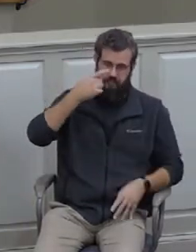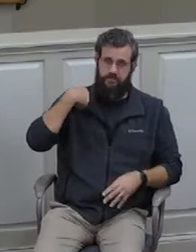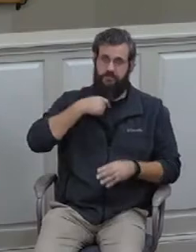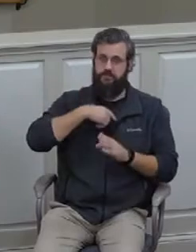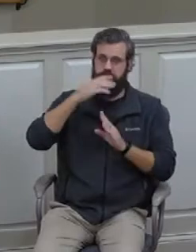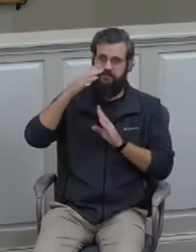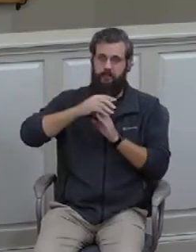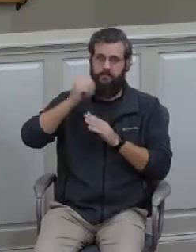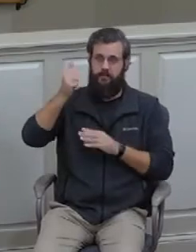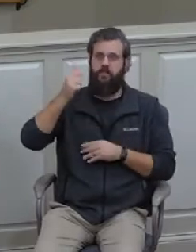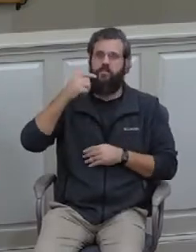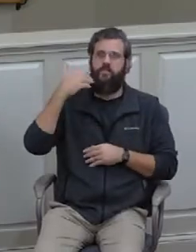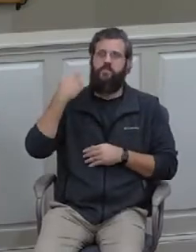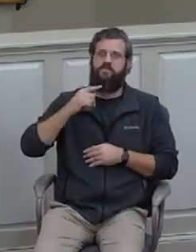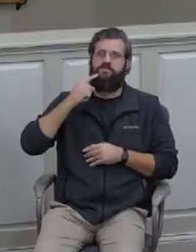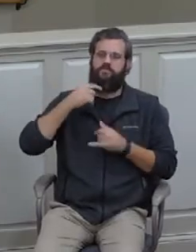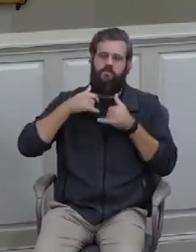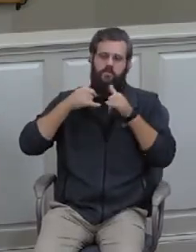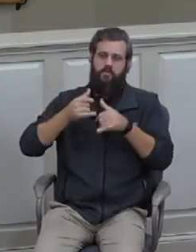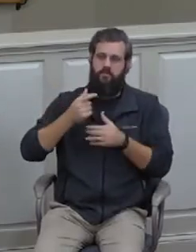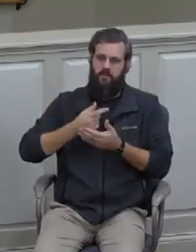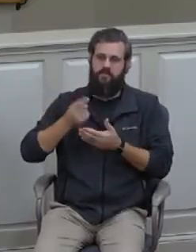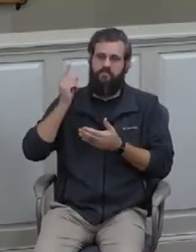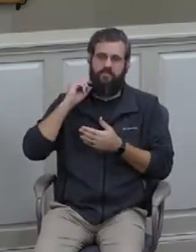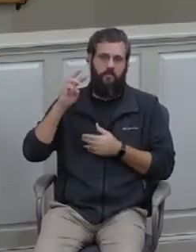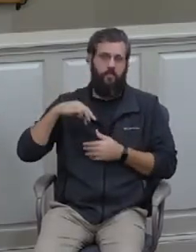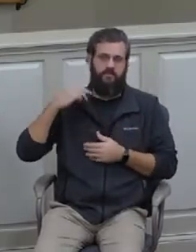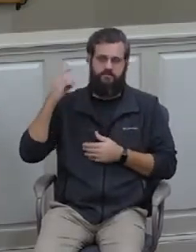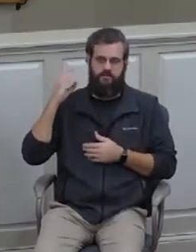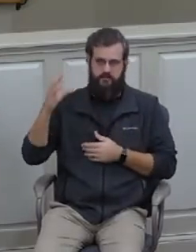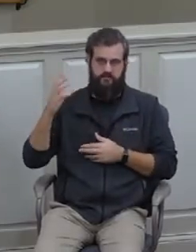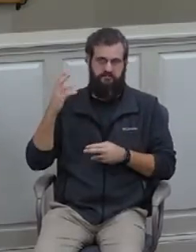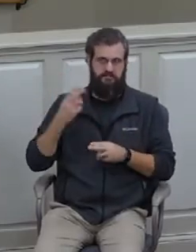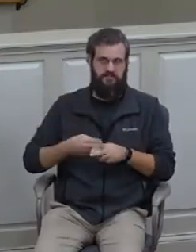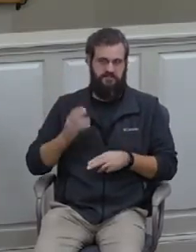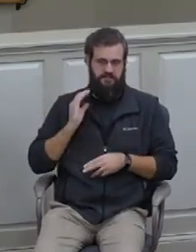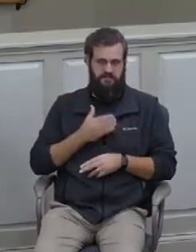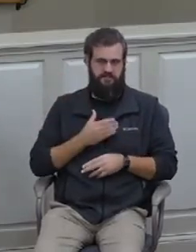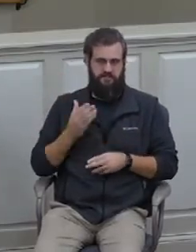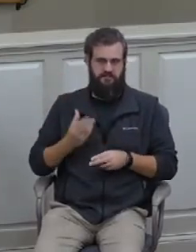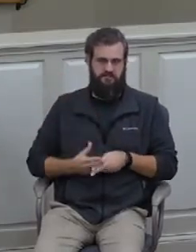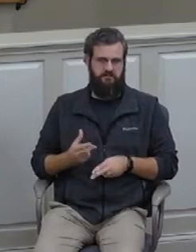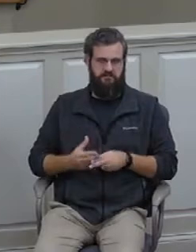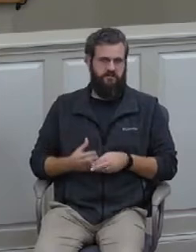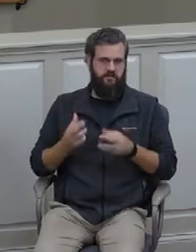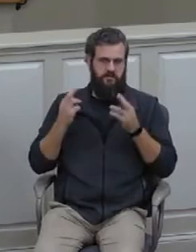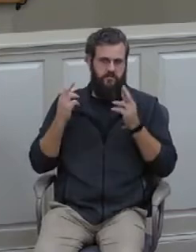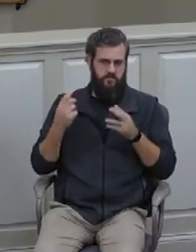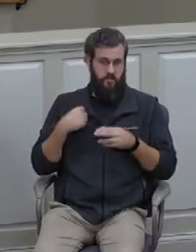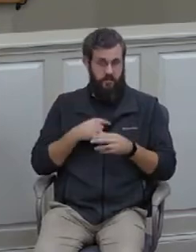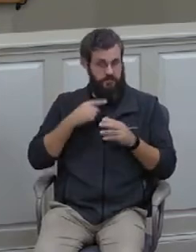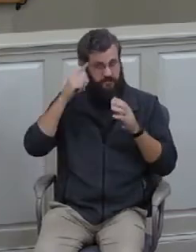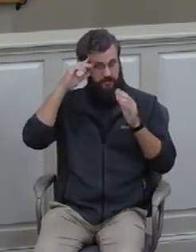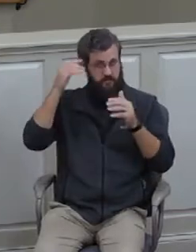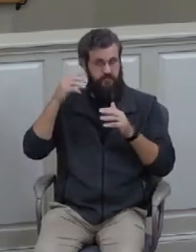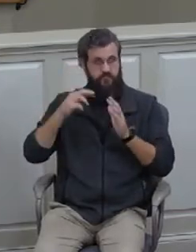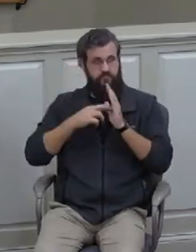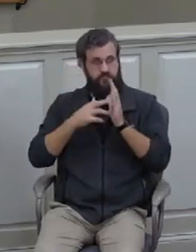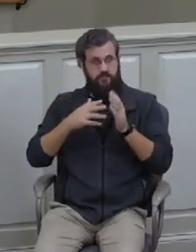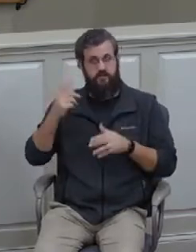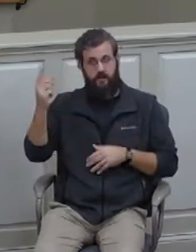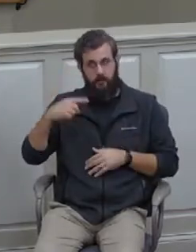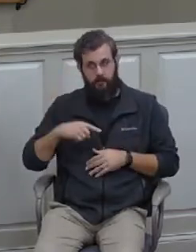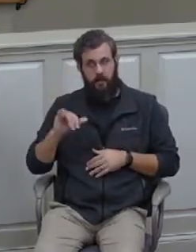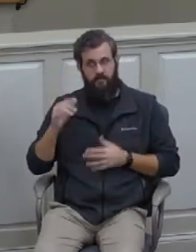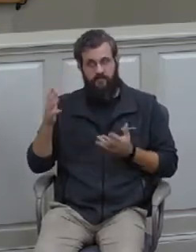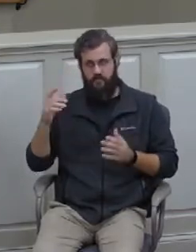endeavor. And we were acknowledged last week in Washington, D.C., and we hope that those, we are anticipating the representatives come down like Mr. Scott